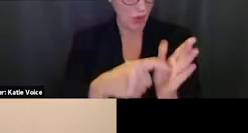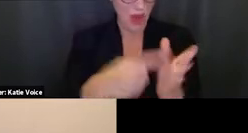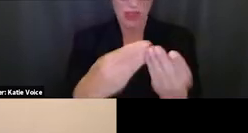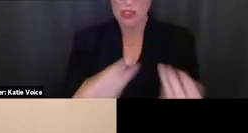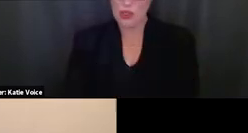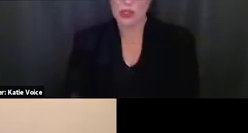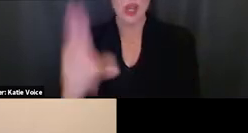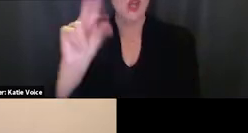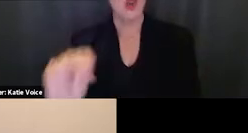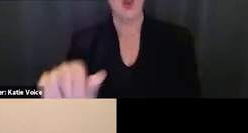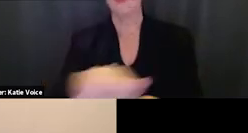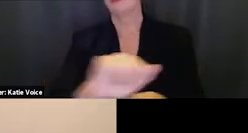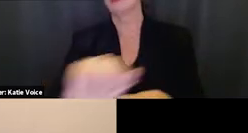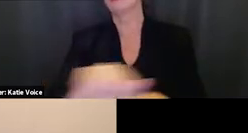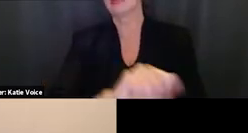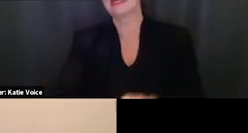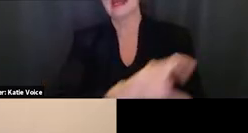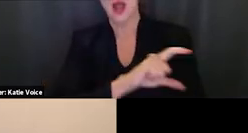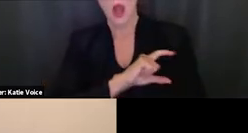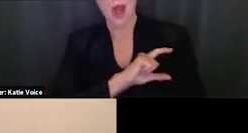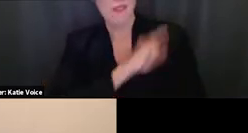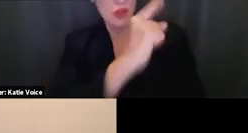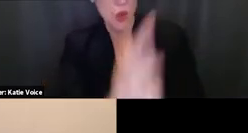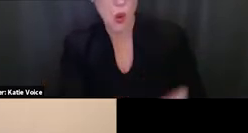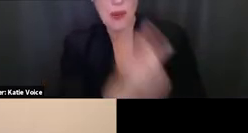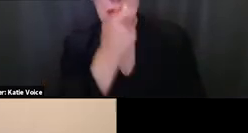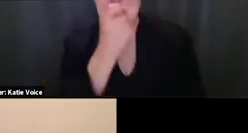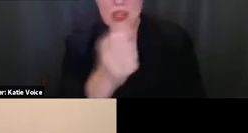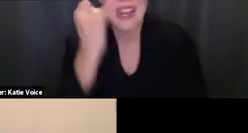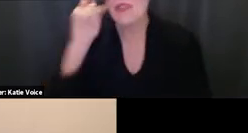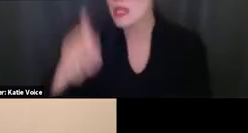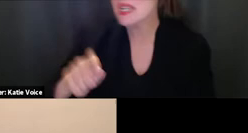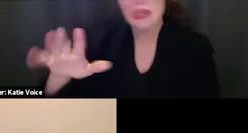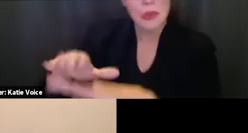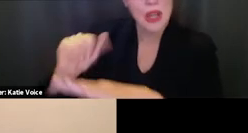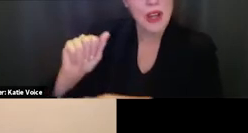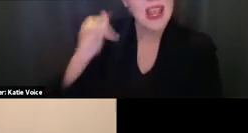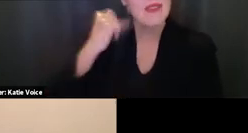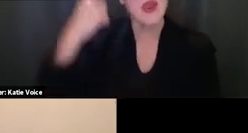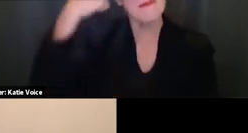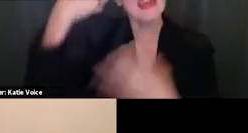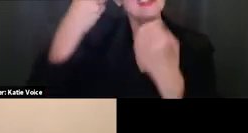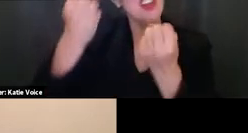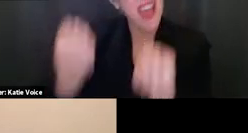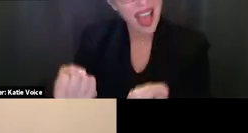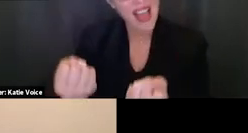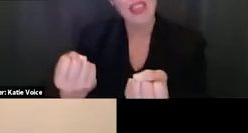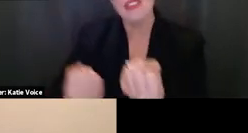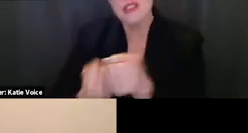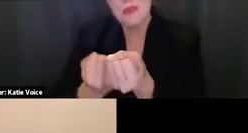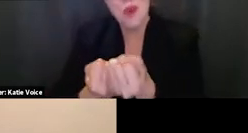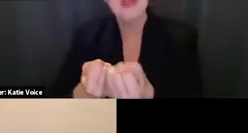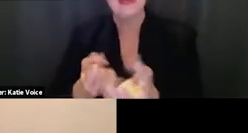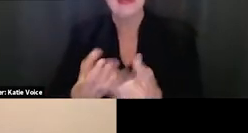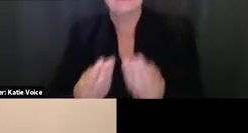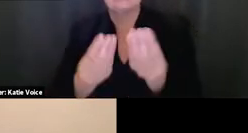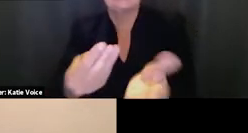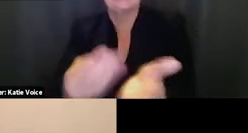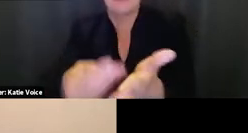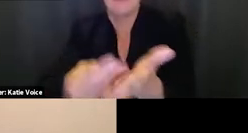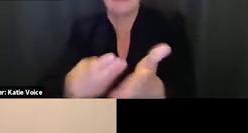they're trained in law enforcement period if we need them we can call them but if we want mental health support then let's put money towards professionals trained in those